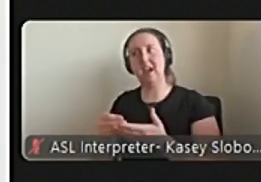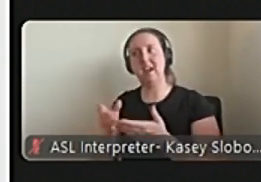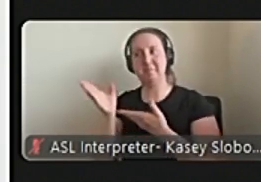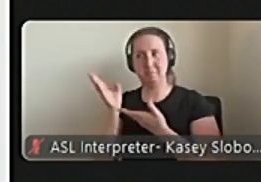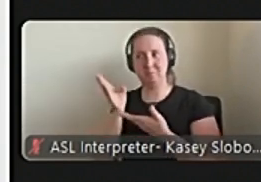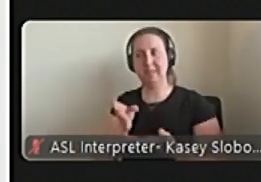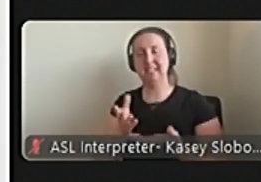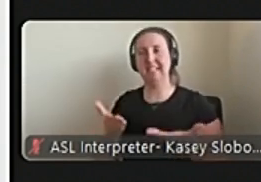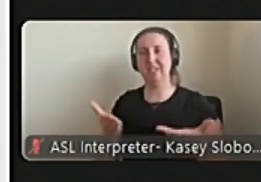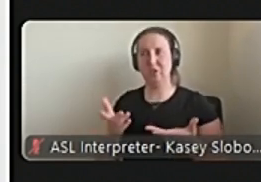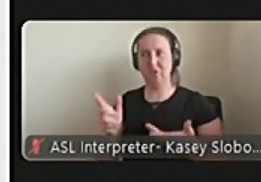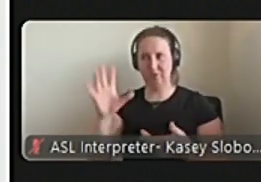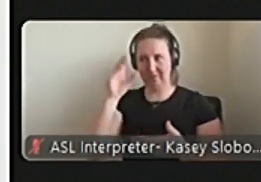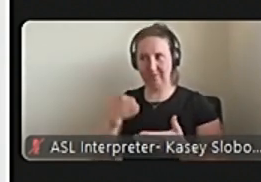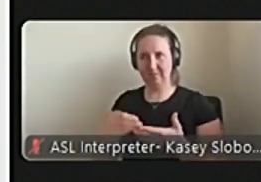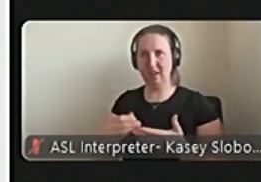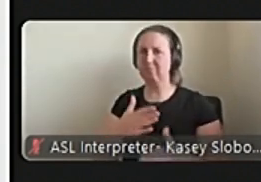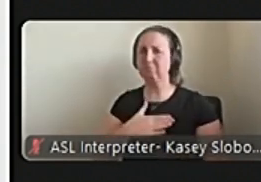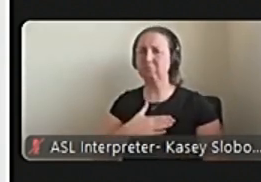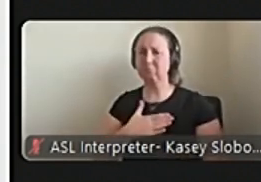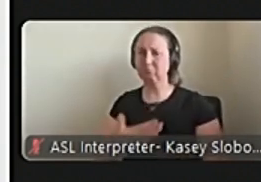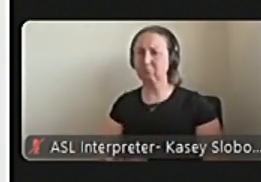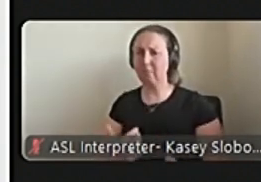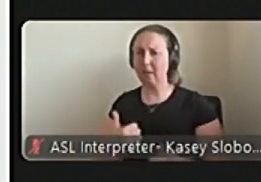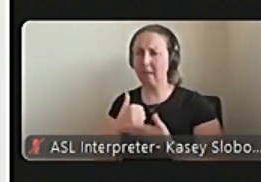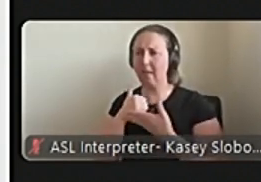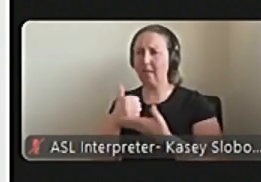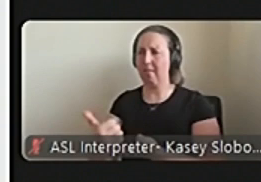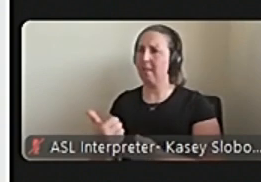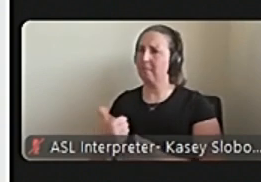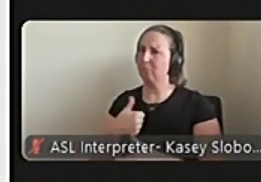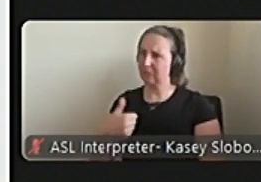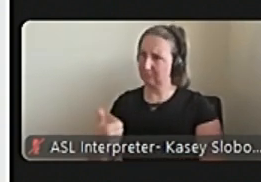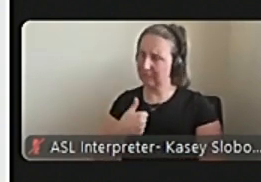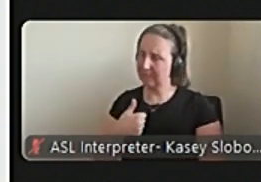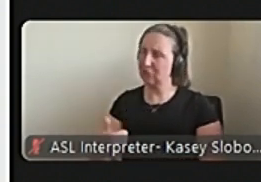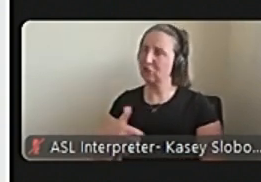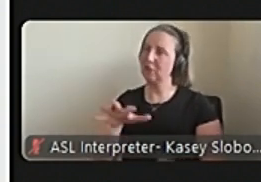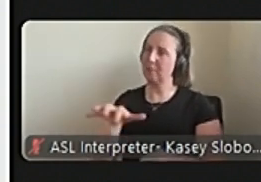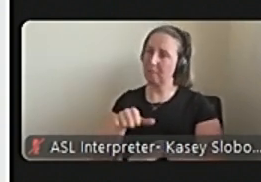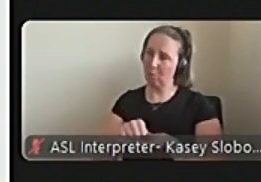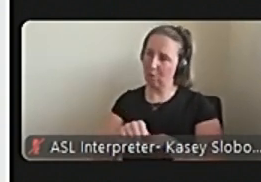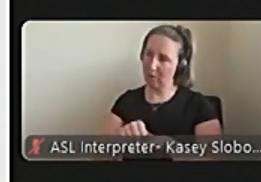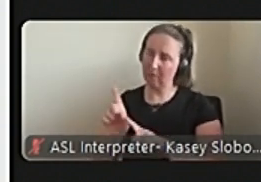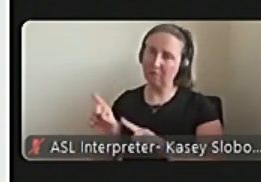help you with transportation and getting you to your doctor's appointments, making sure you get